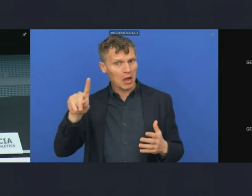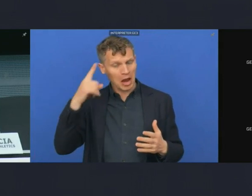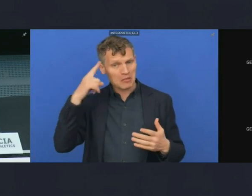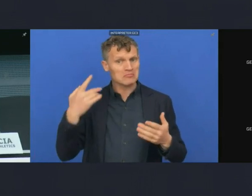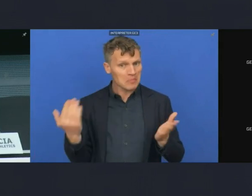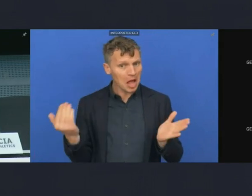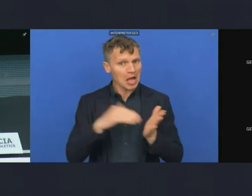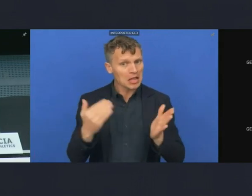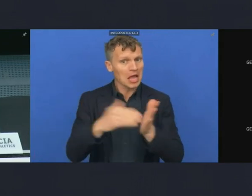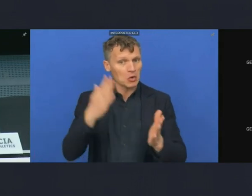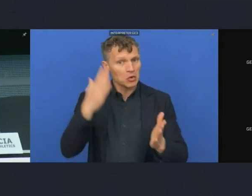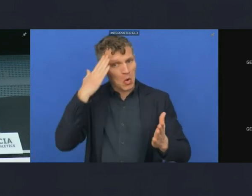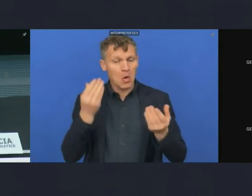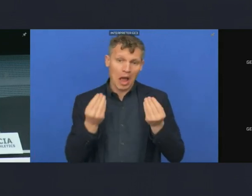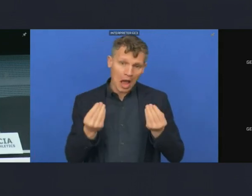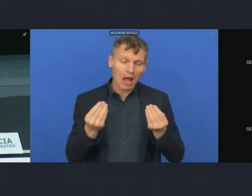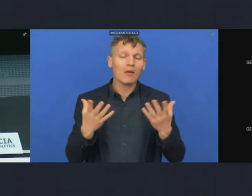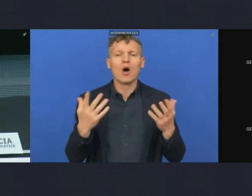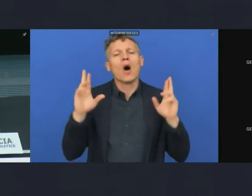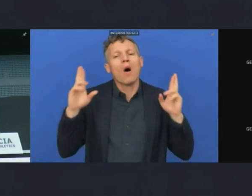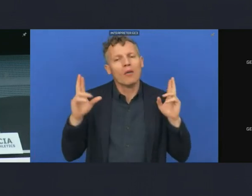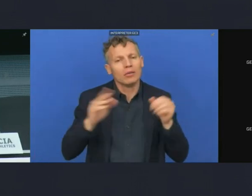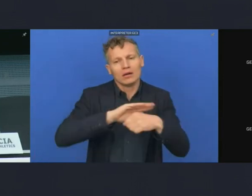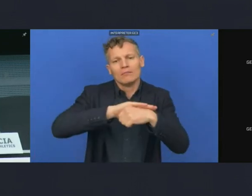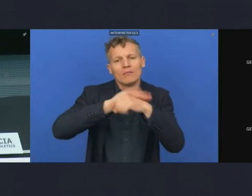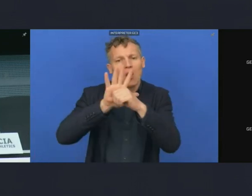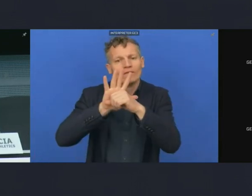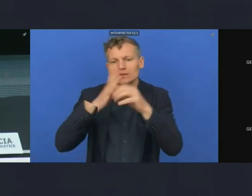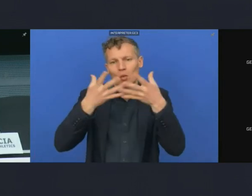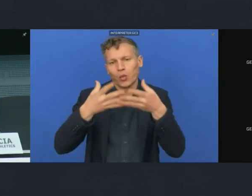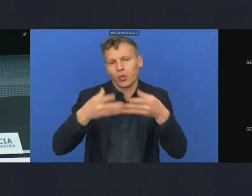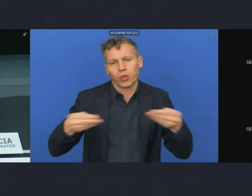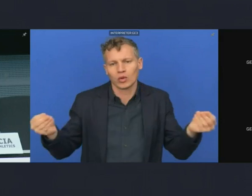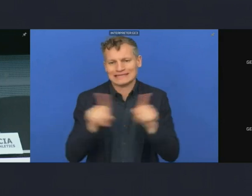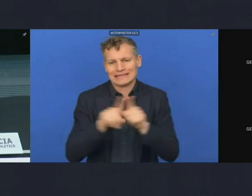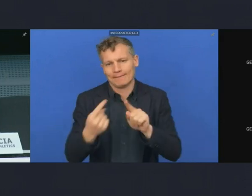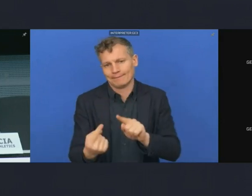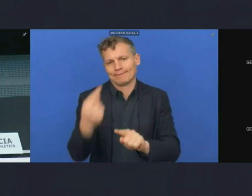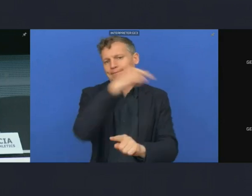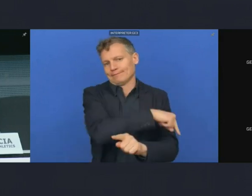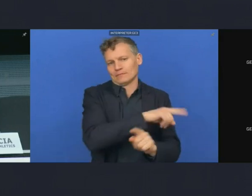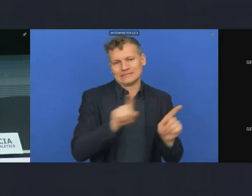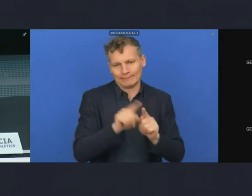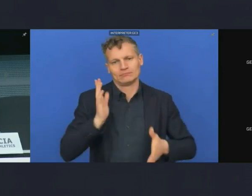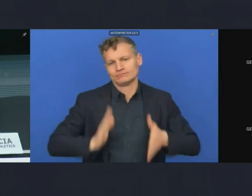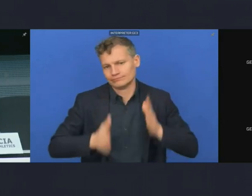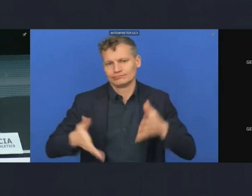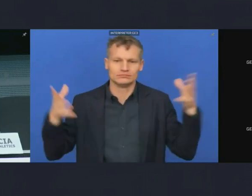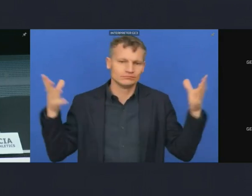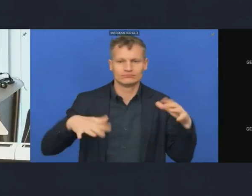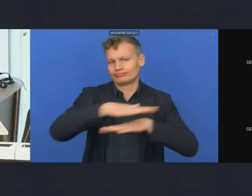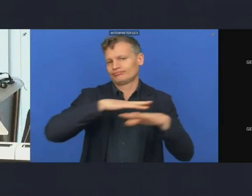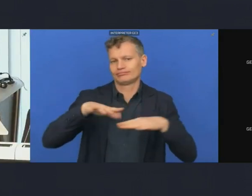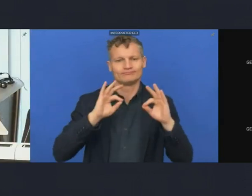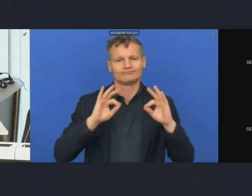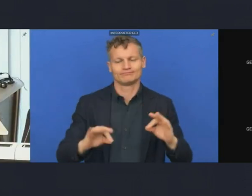be finished and that we will go back to the normal life. Thank you. Thank you, John. What I recall most from you